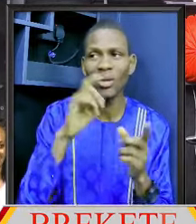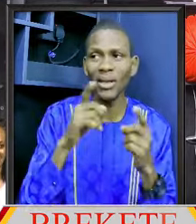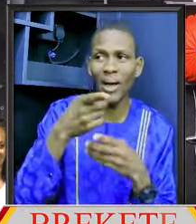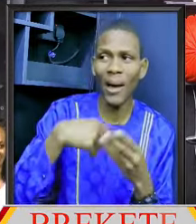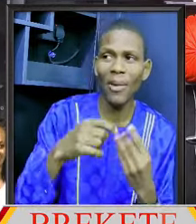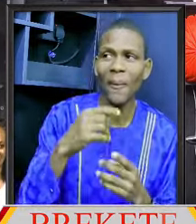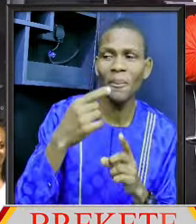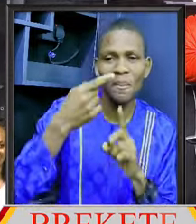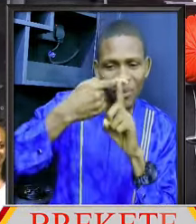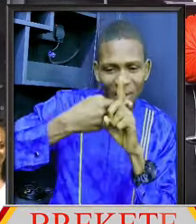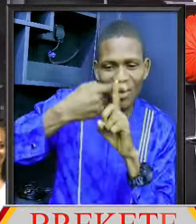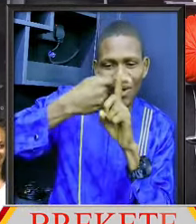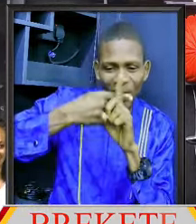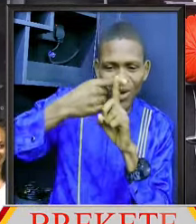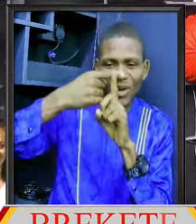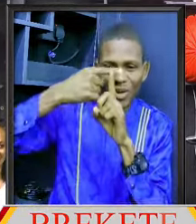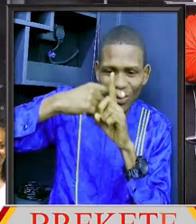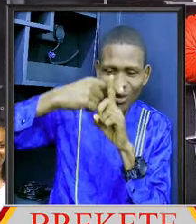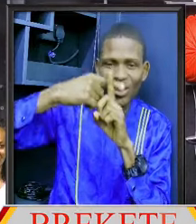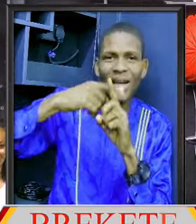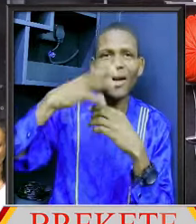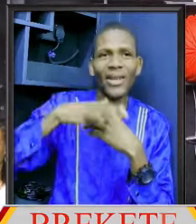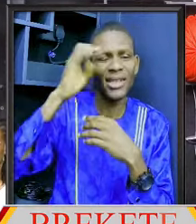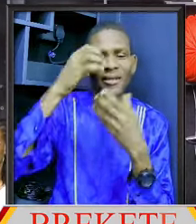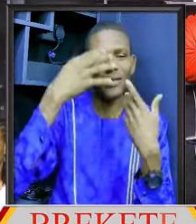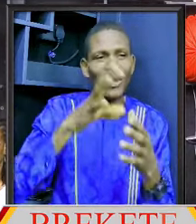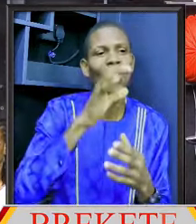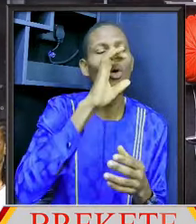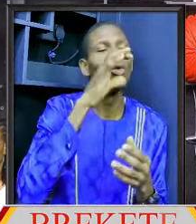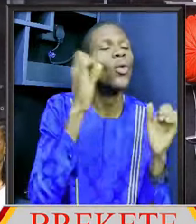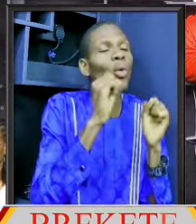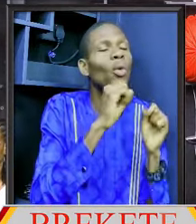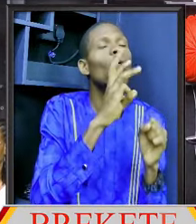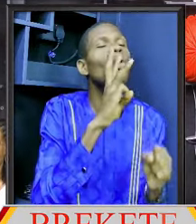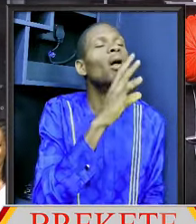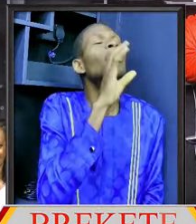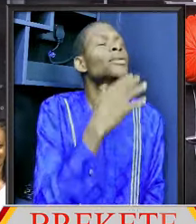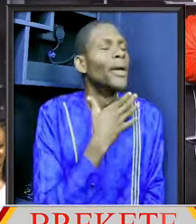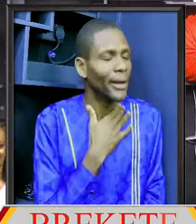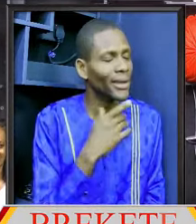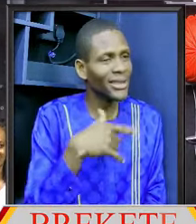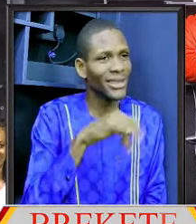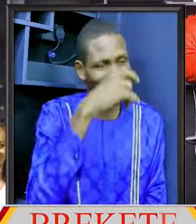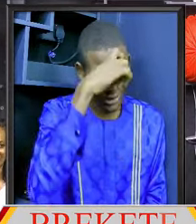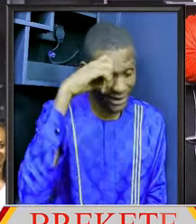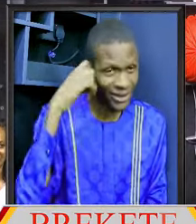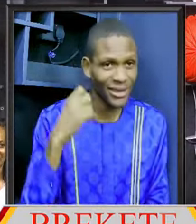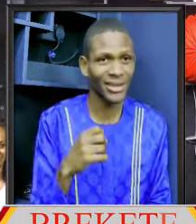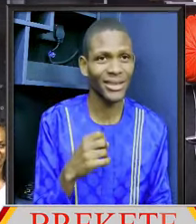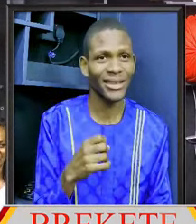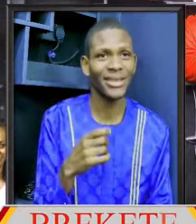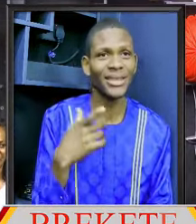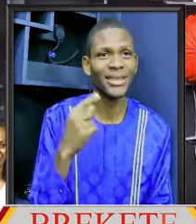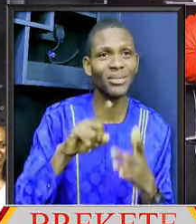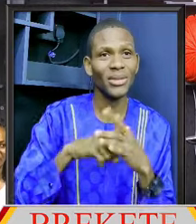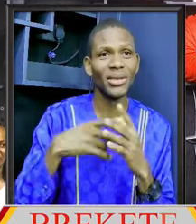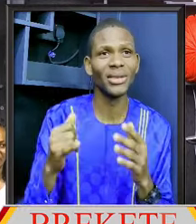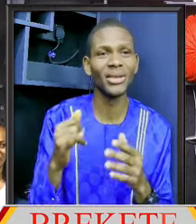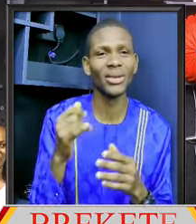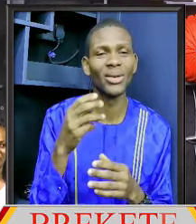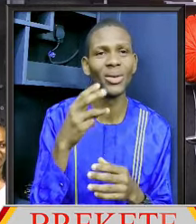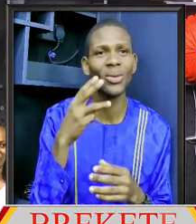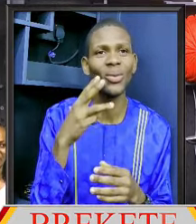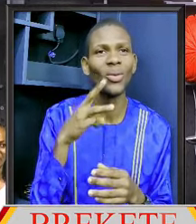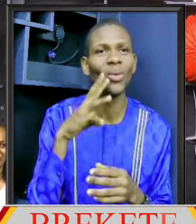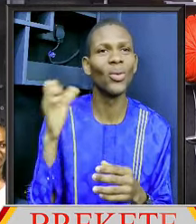After he do finish come out, he drink cold water. It's still the sweat. And not be only sweat. At the beginning that day